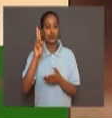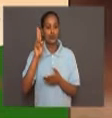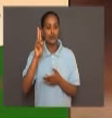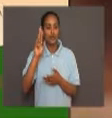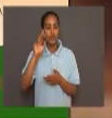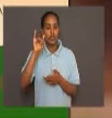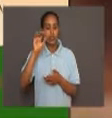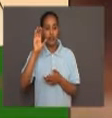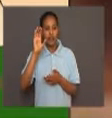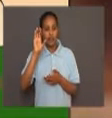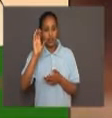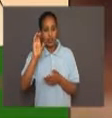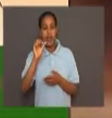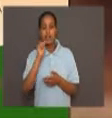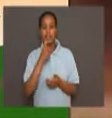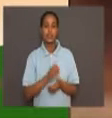uric acid.